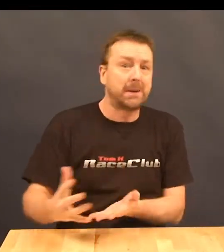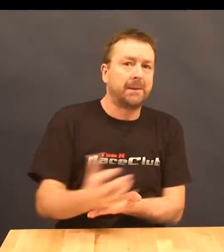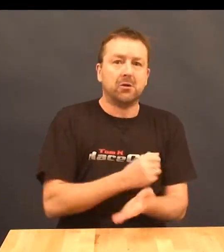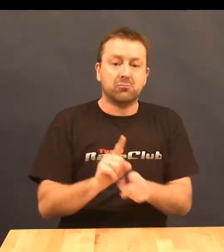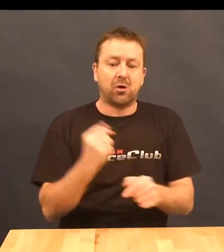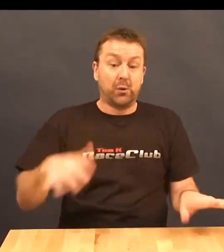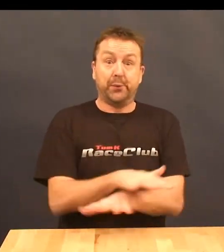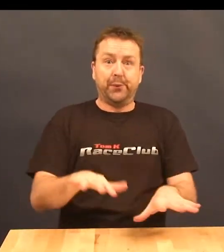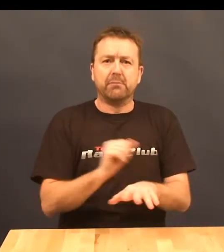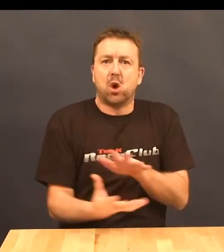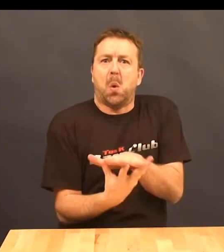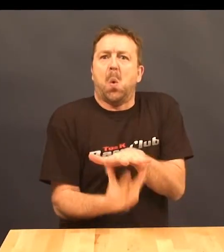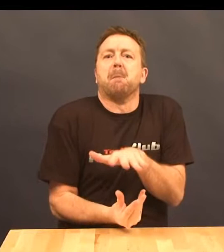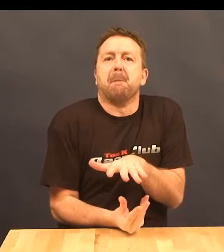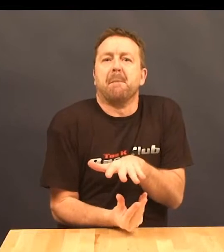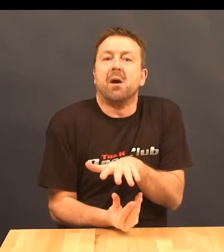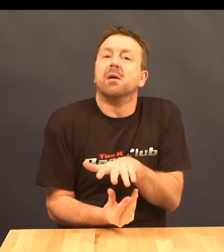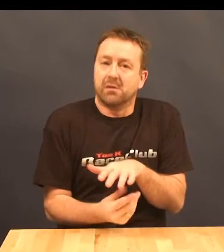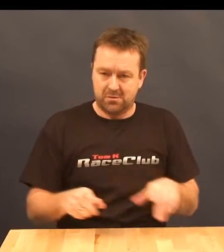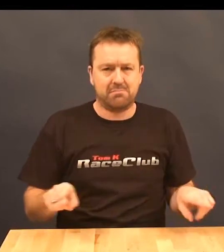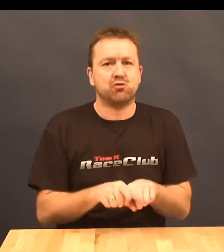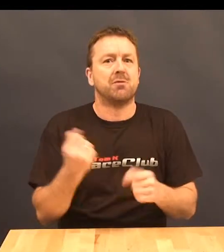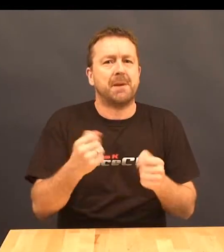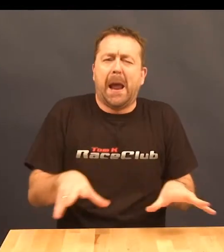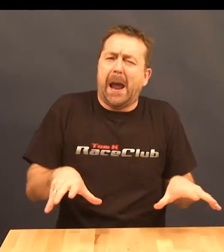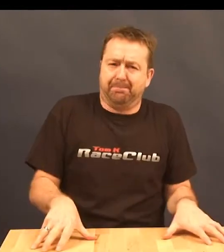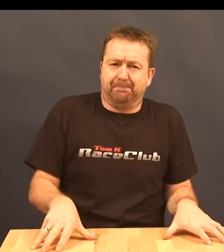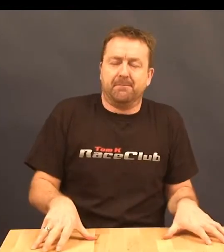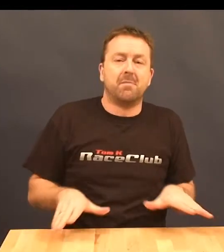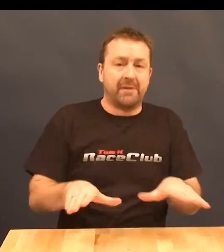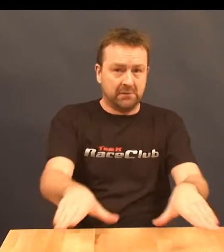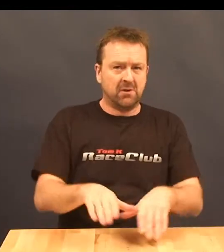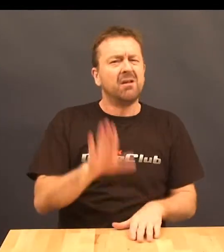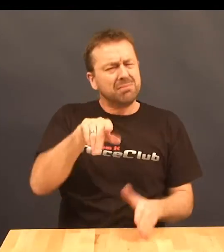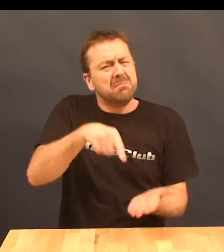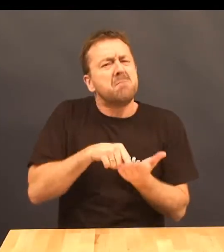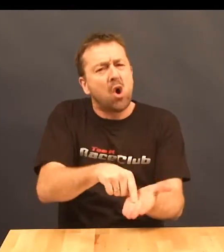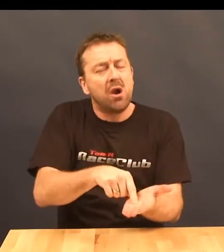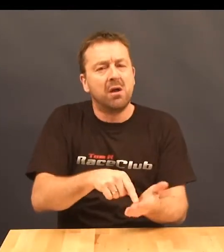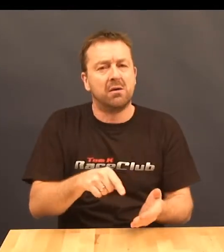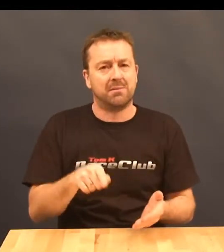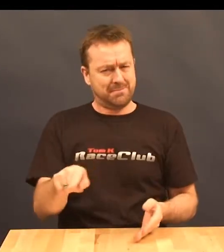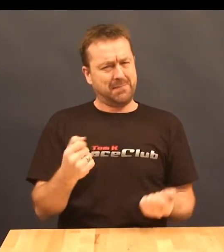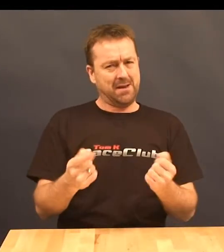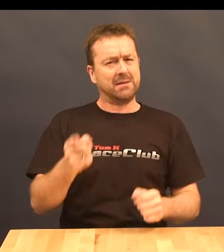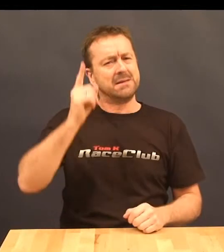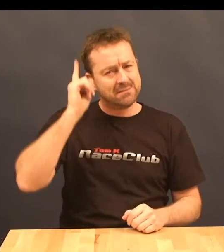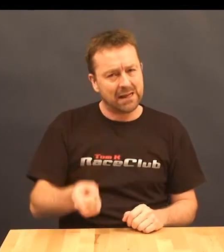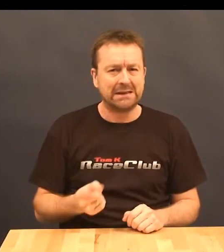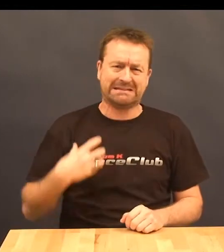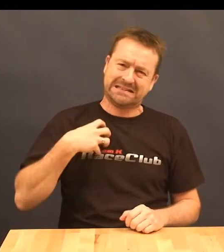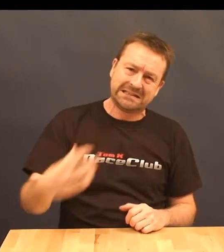suction under the car, helping keep the car attached to the racetrack. And that's the goal here with these cars, is